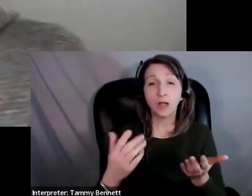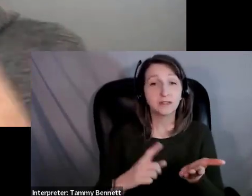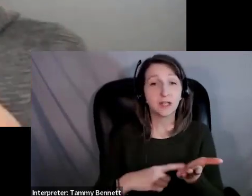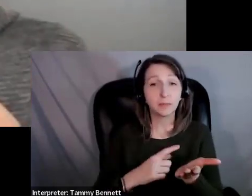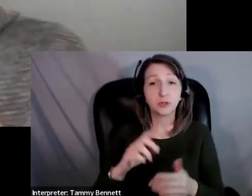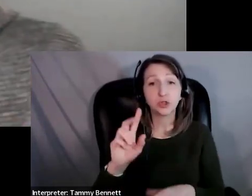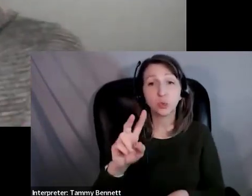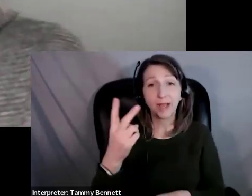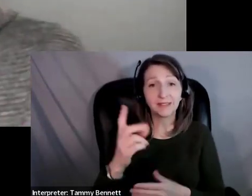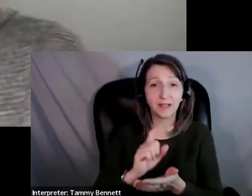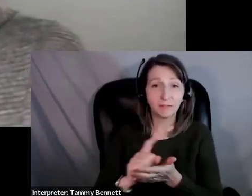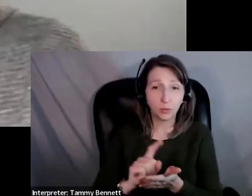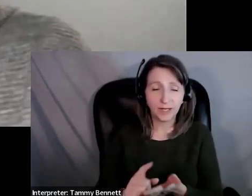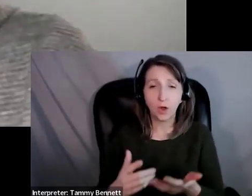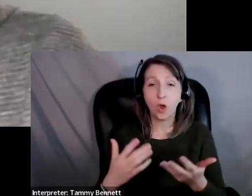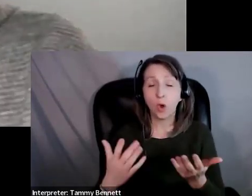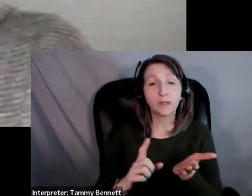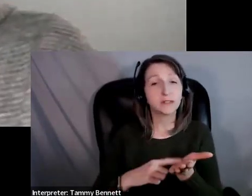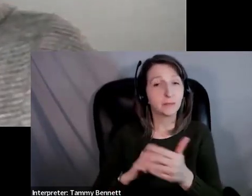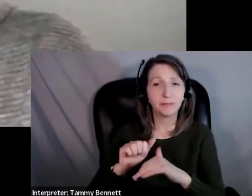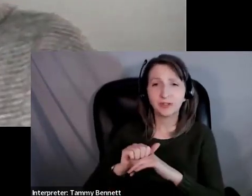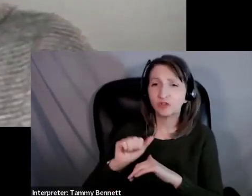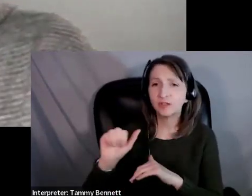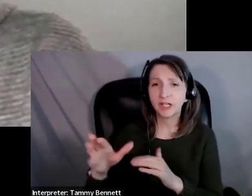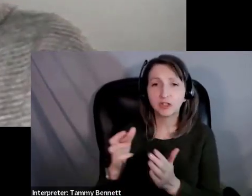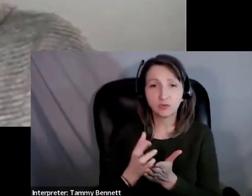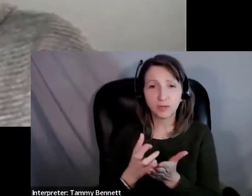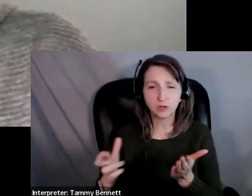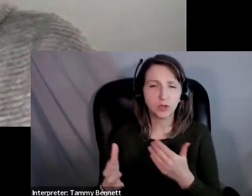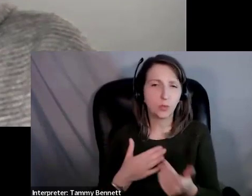sending resources and things like that. It's whatever the family needs.